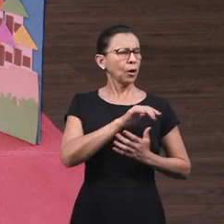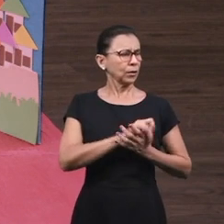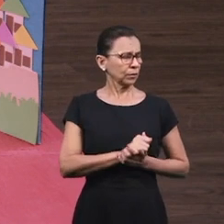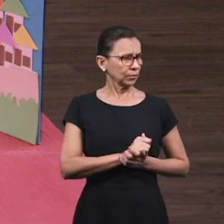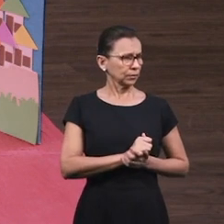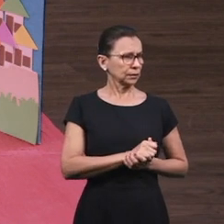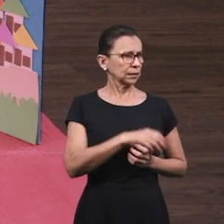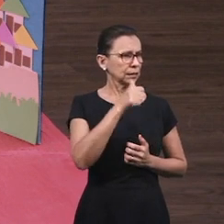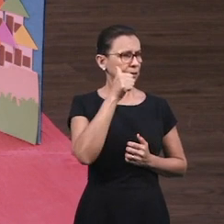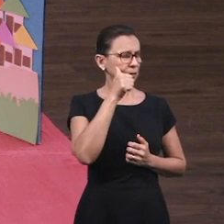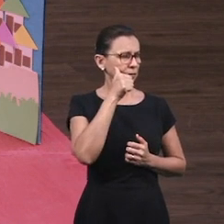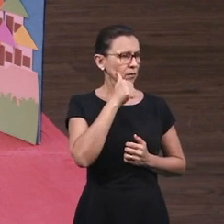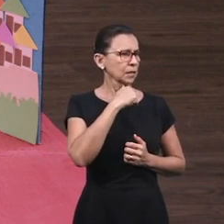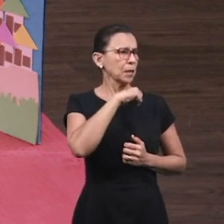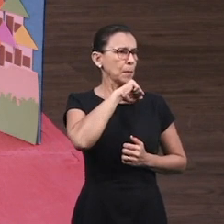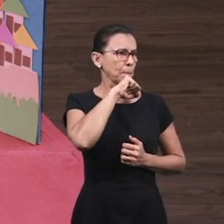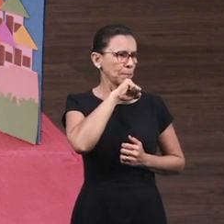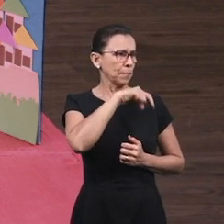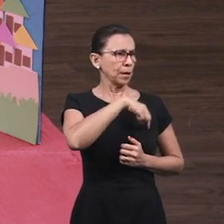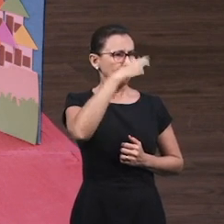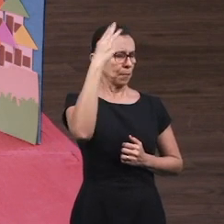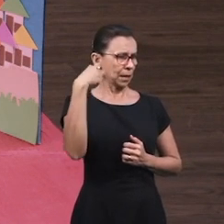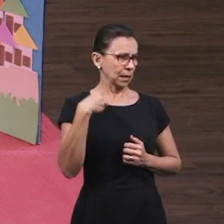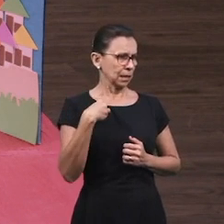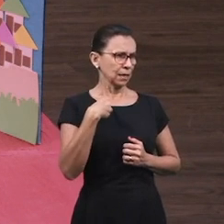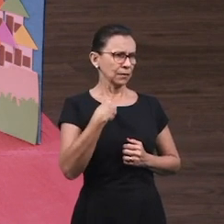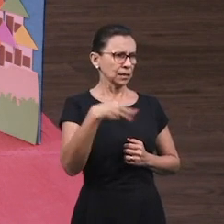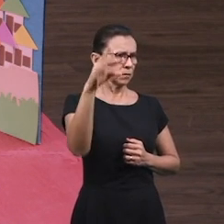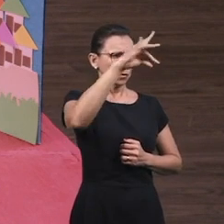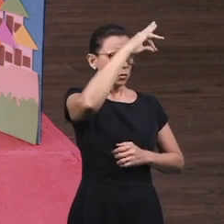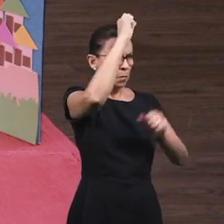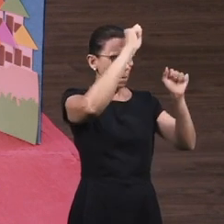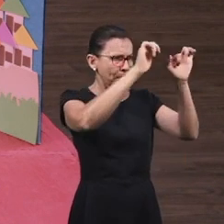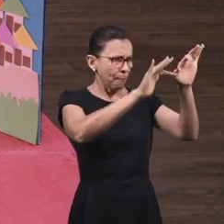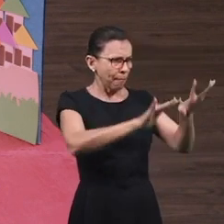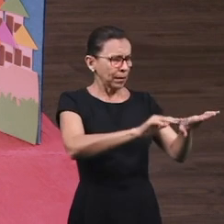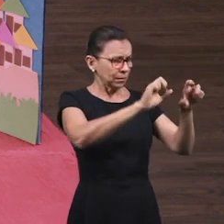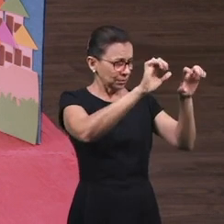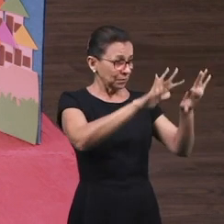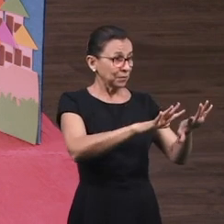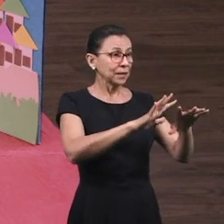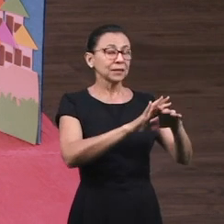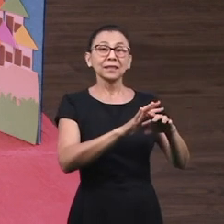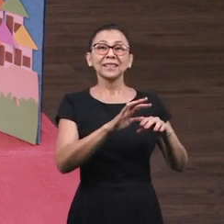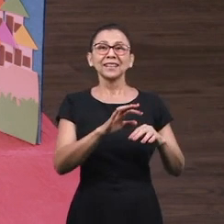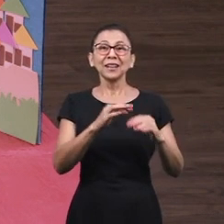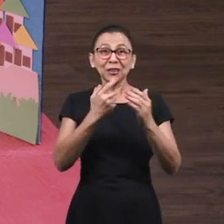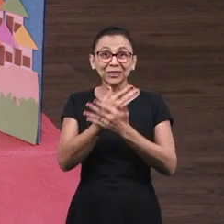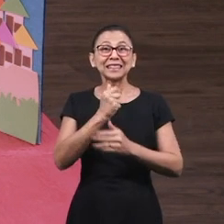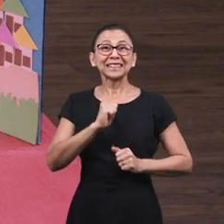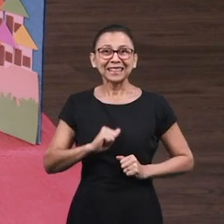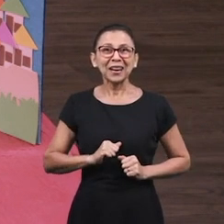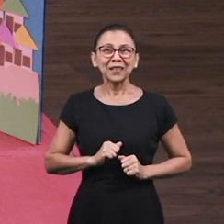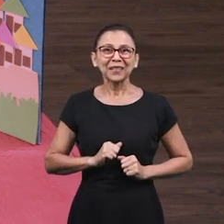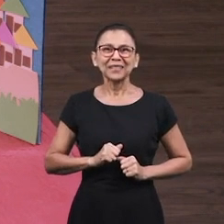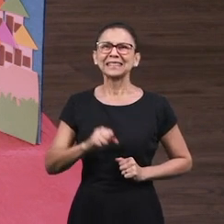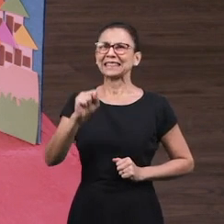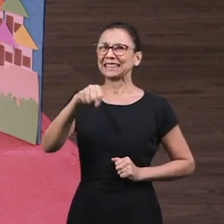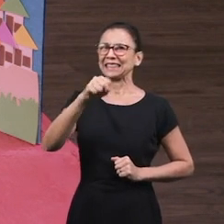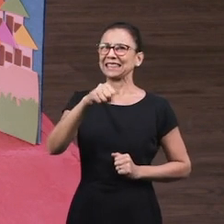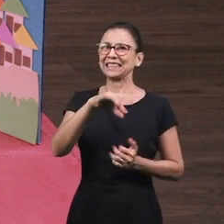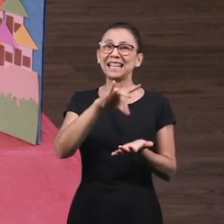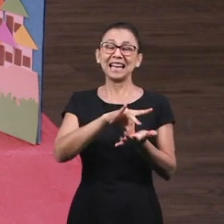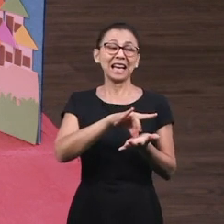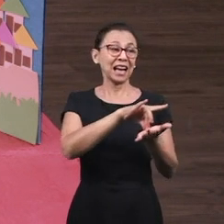full of the blessings of the Holy Spirit. And all of that God said happened. And Mary, she